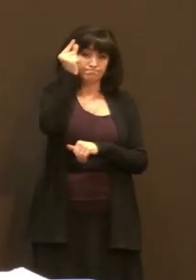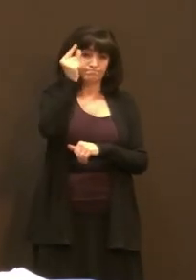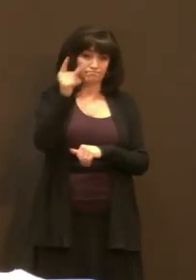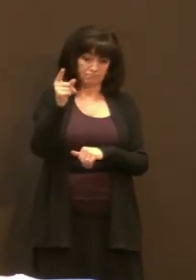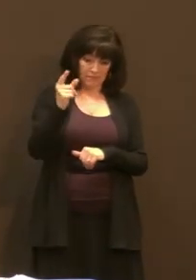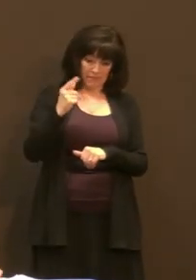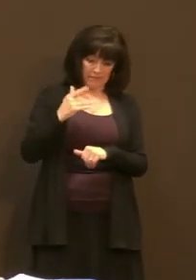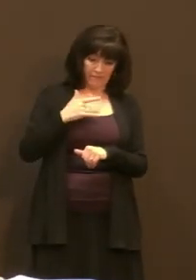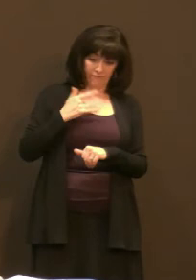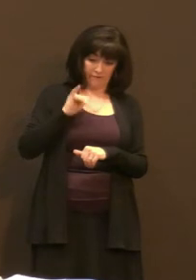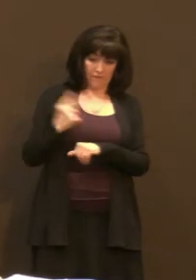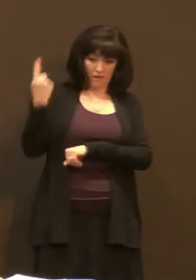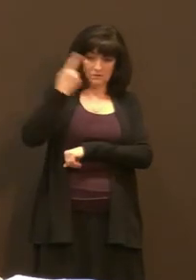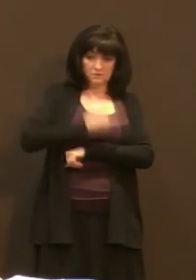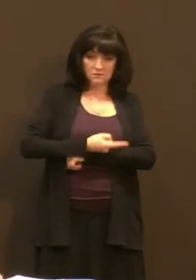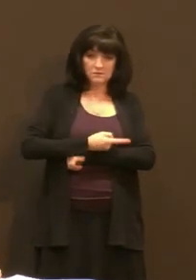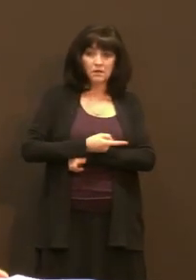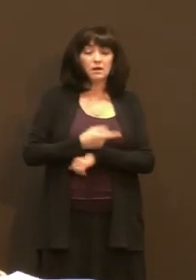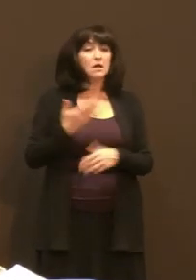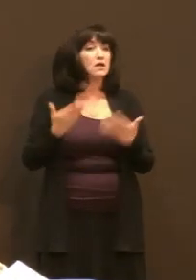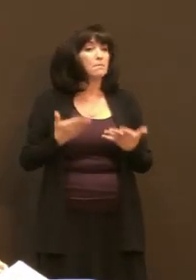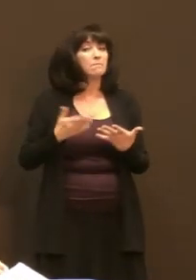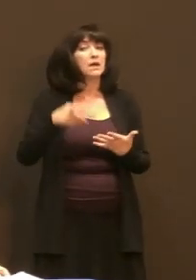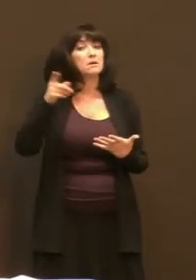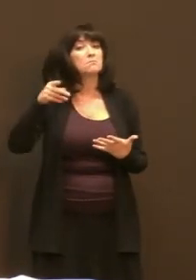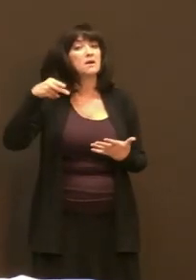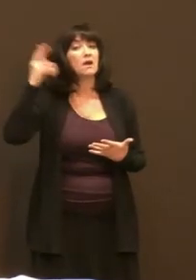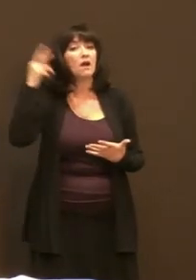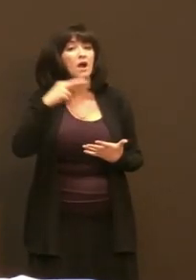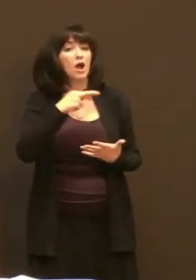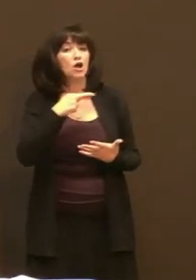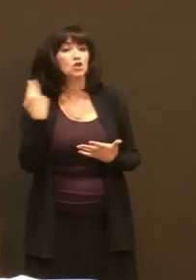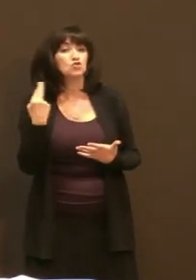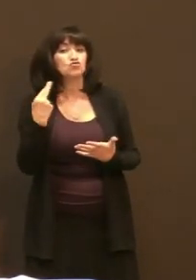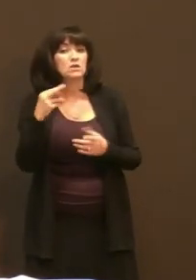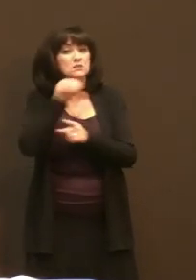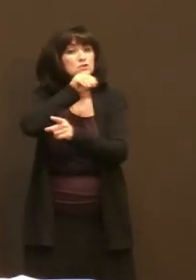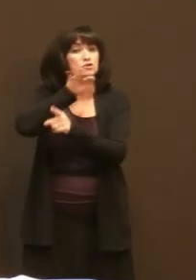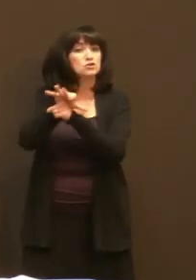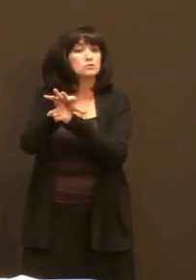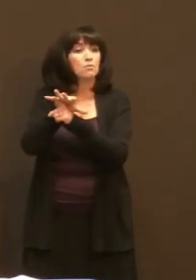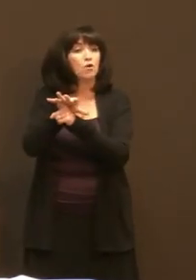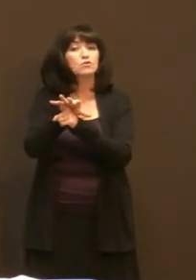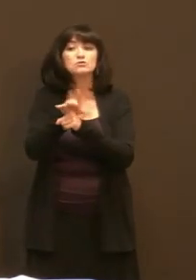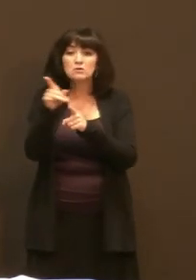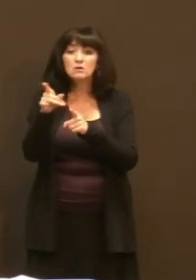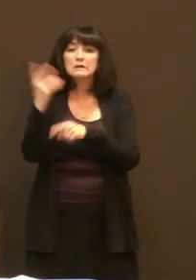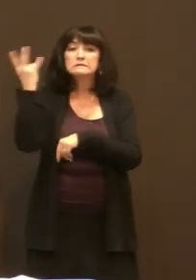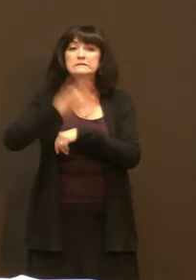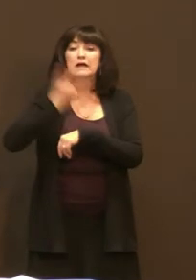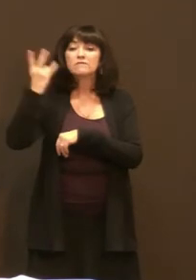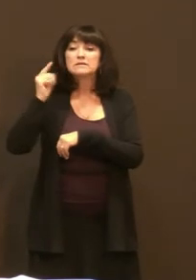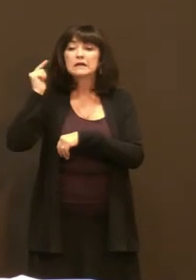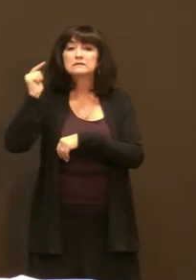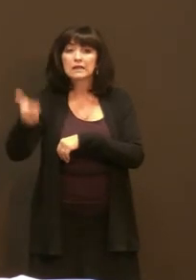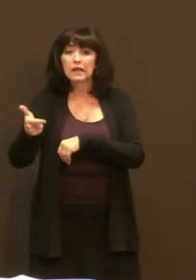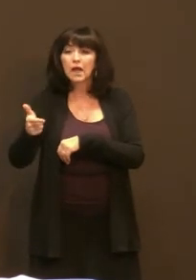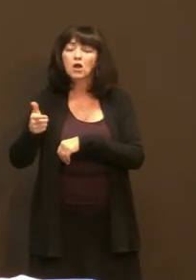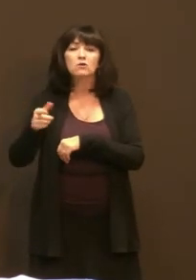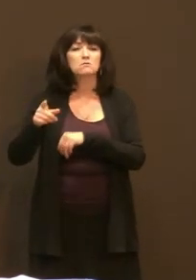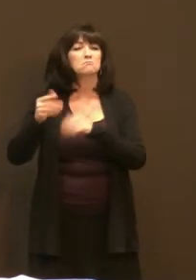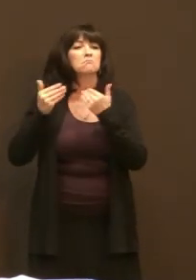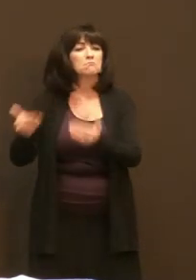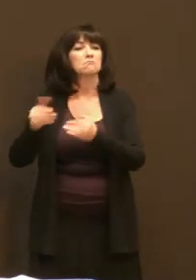been, who've had a high-risk exposure, maybe 7 days after their exposure, and if they're negative, then it's,